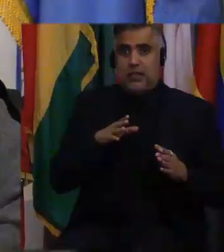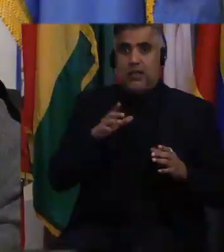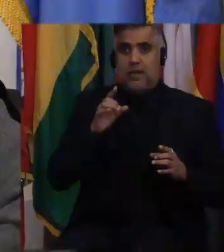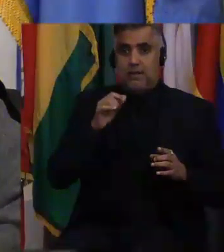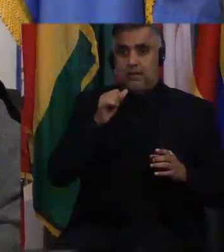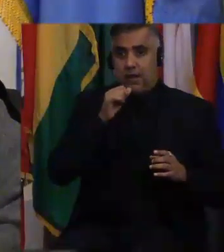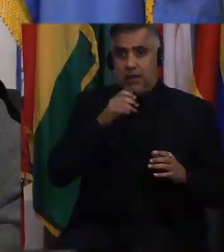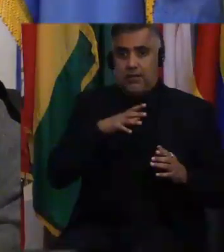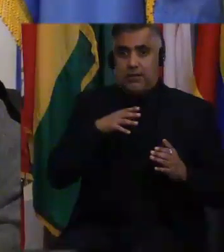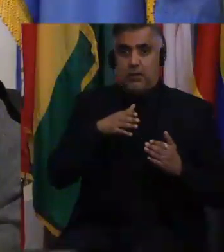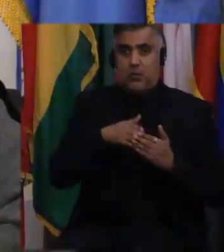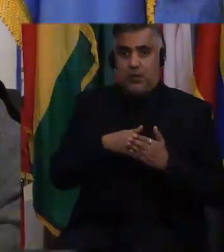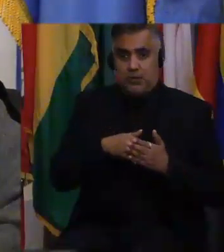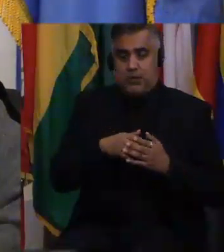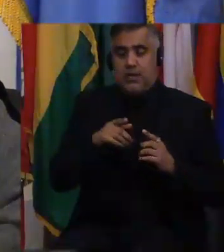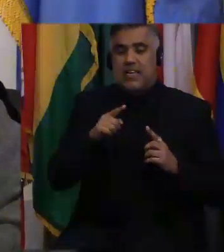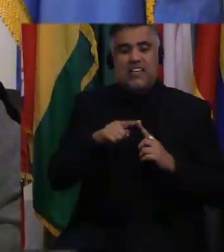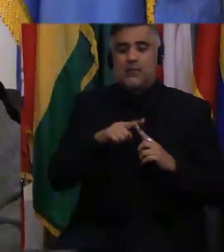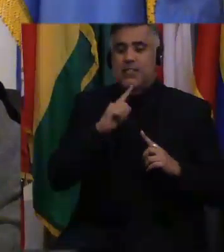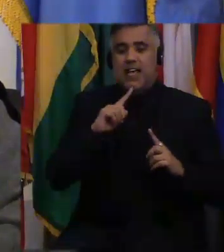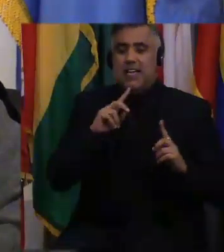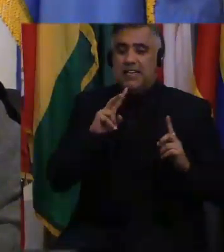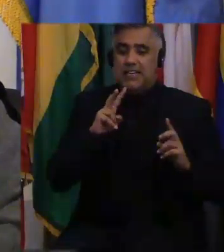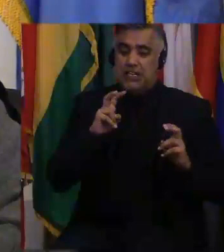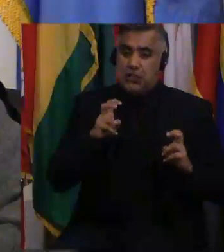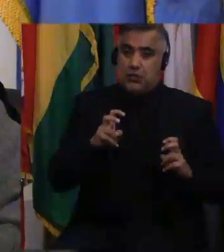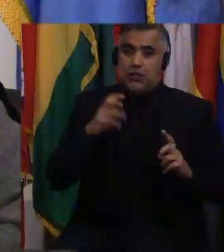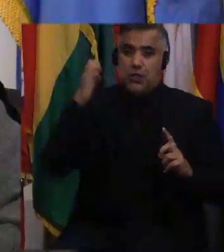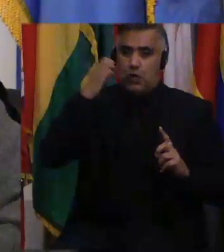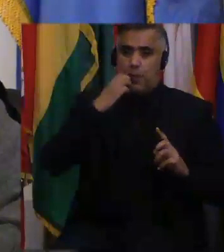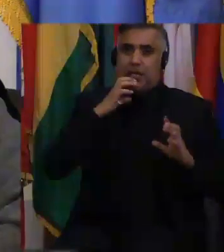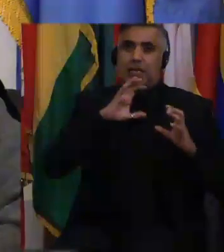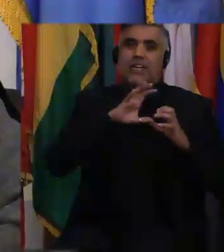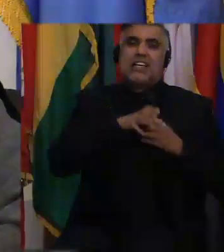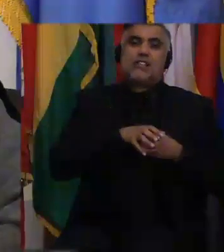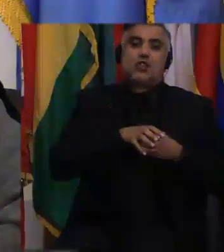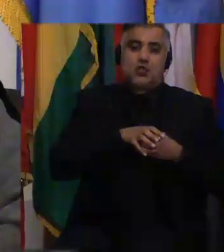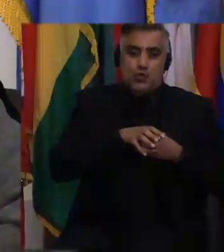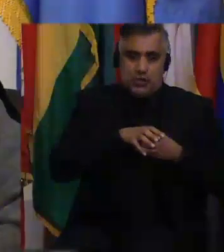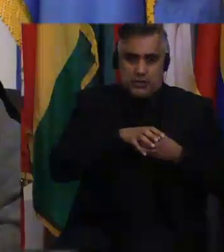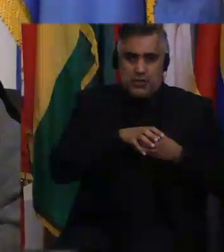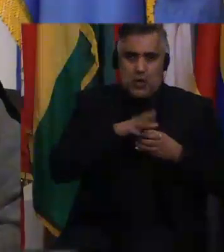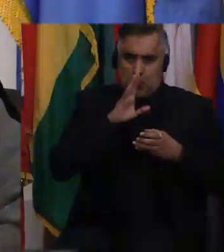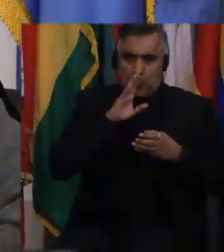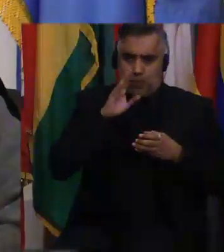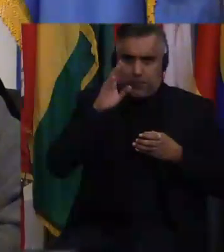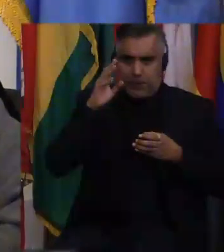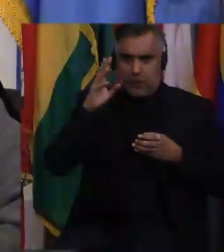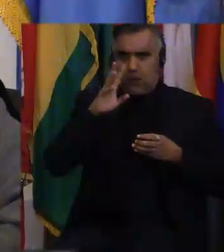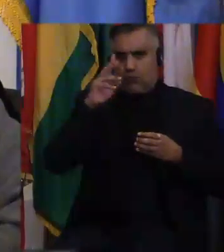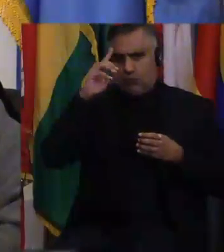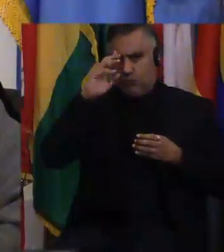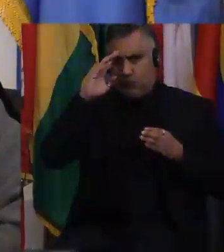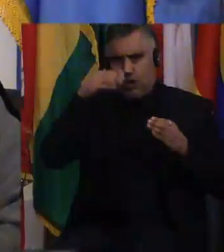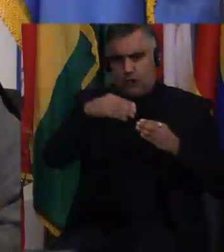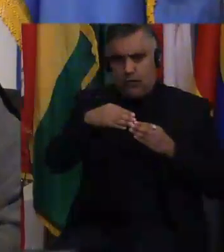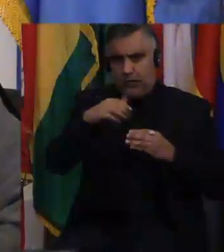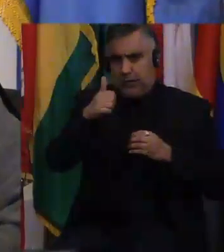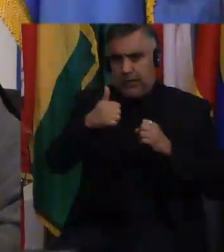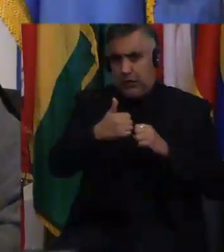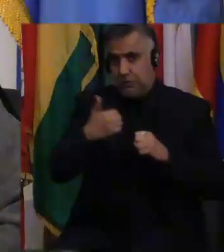not something, it was not a specific issue that European institutions concentrated on 10 years